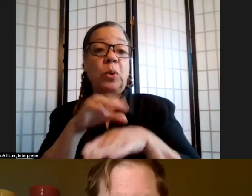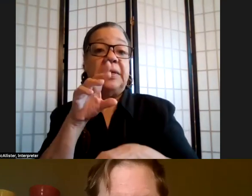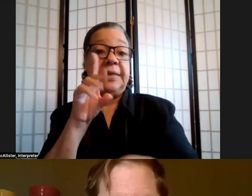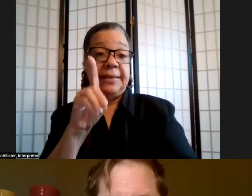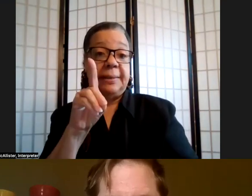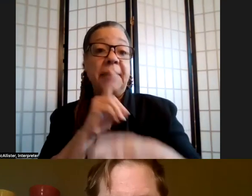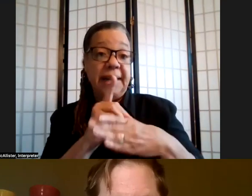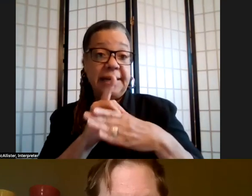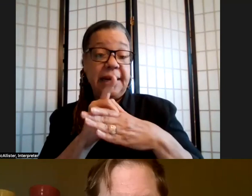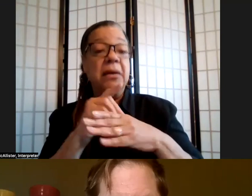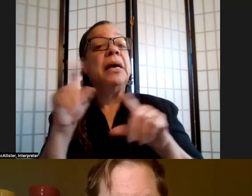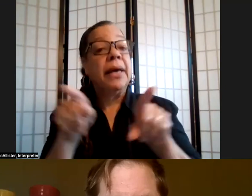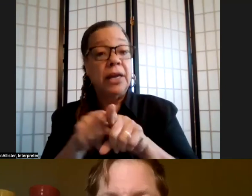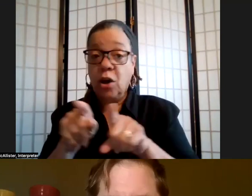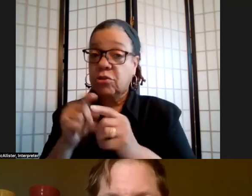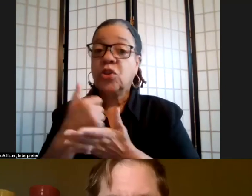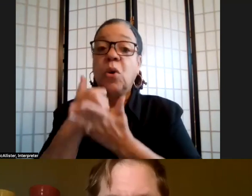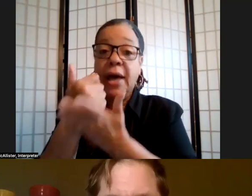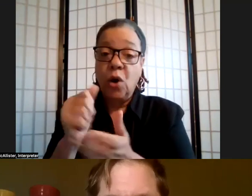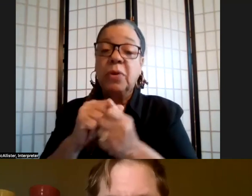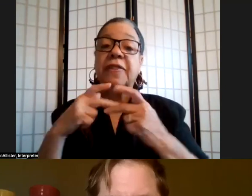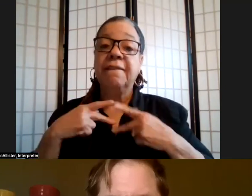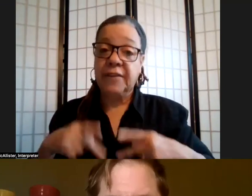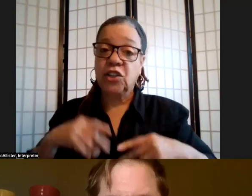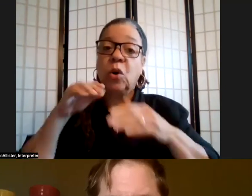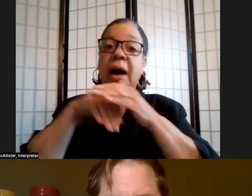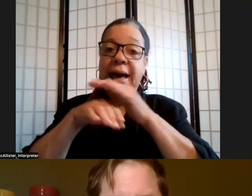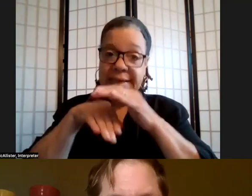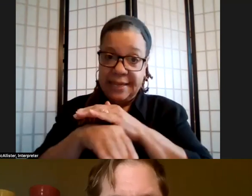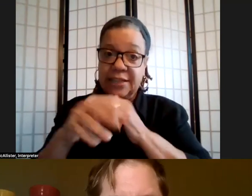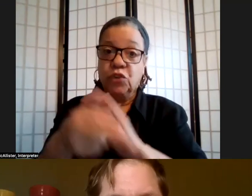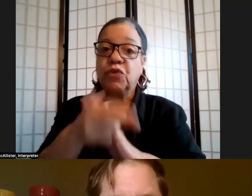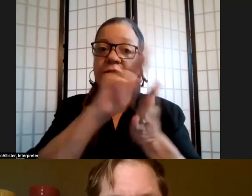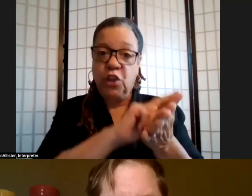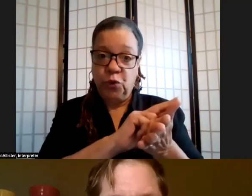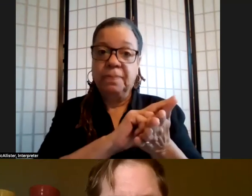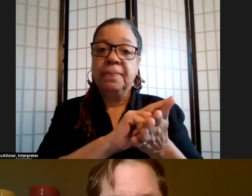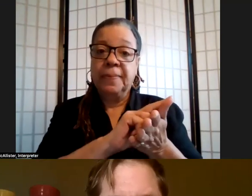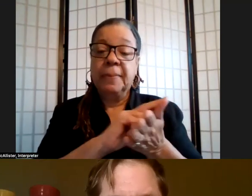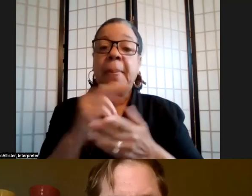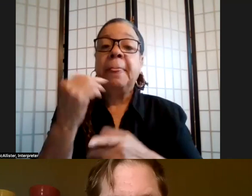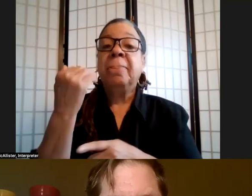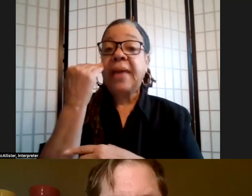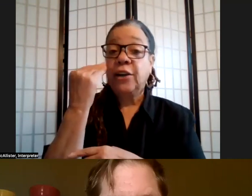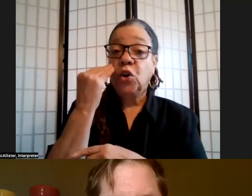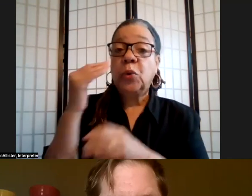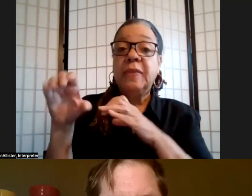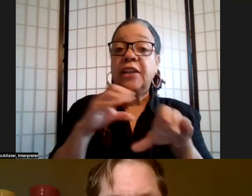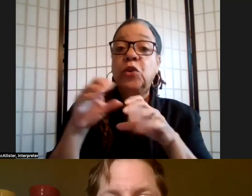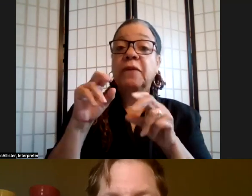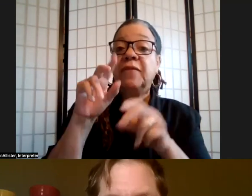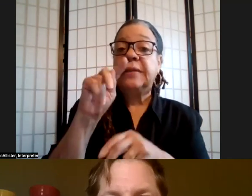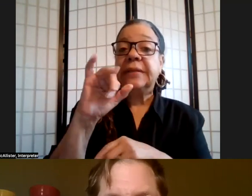help with some of that physical access review. I know they definitely do it for Title